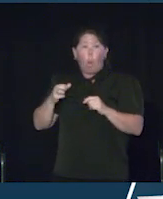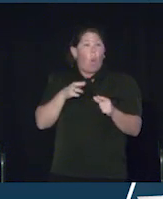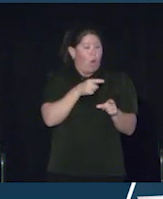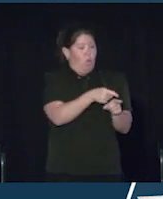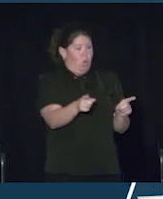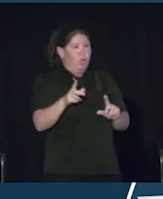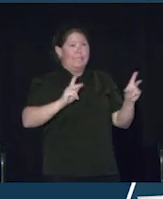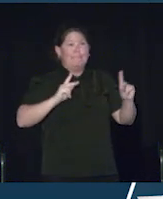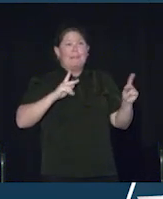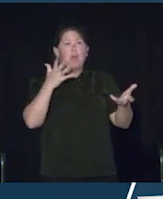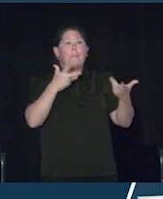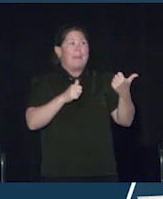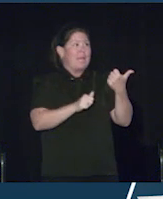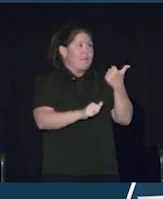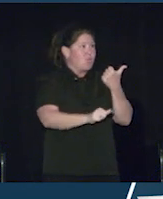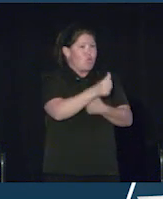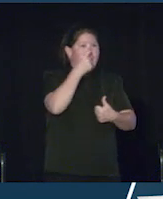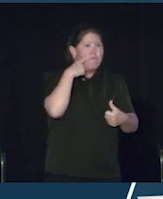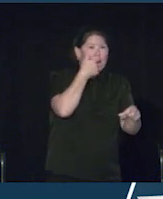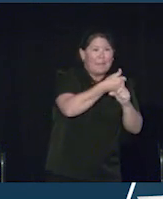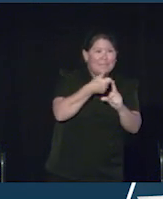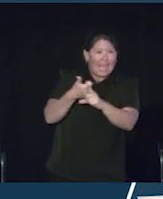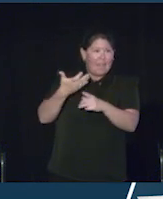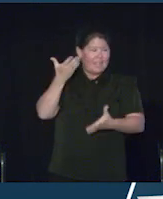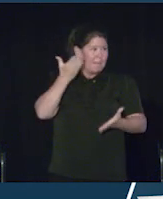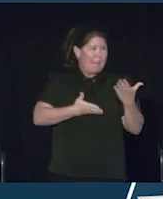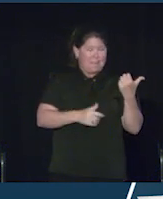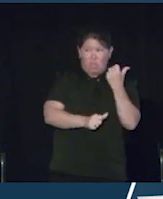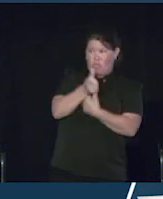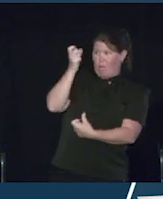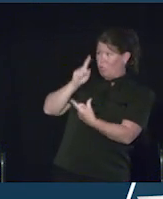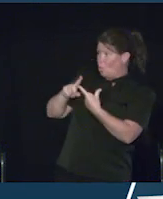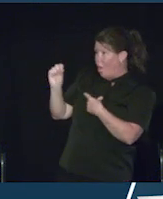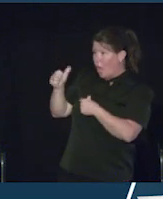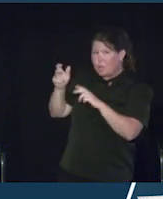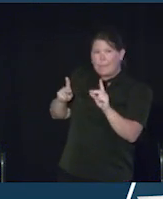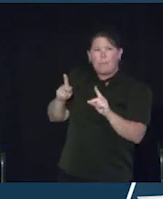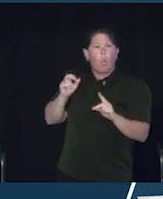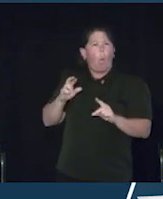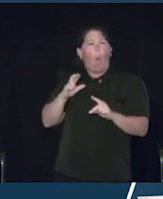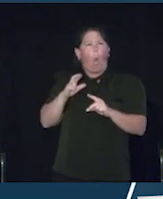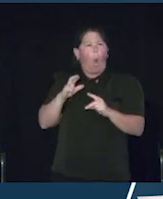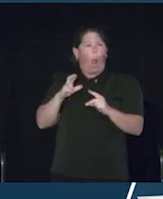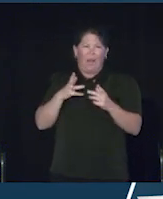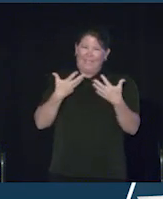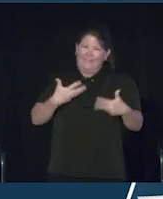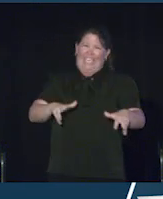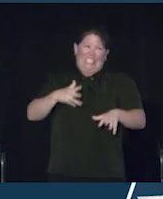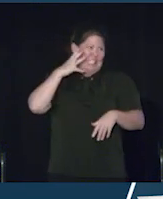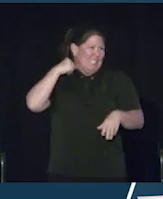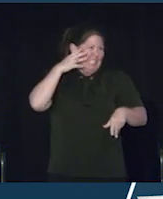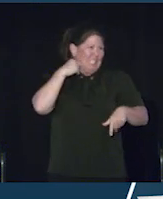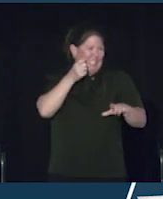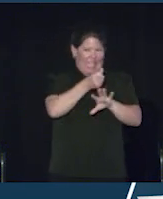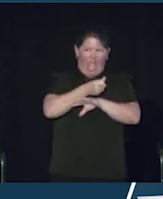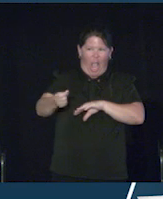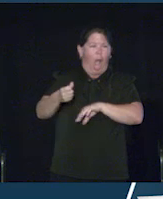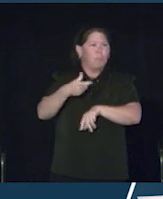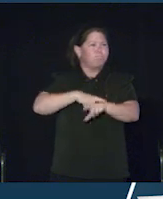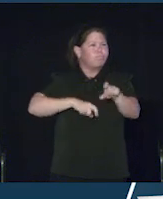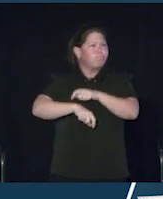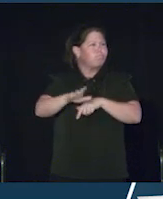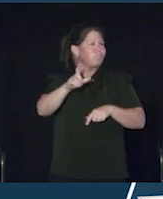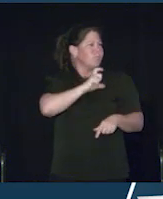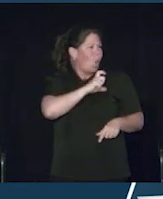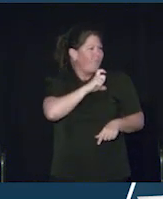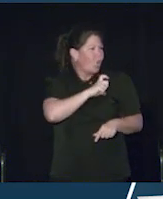and they need medical attention, or they have had involvement with law enforcement. So if they meet those 3 criteria, one of those or more